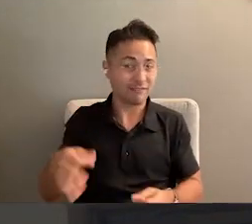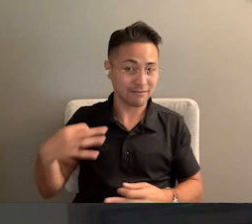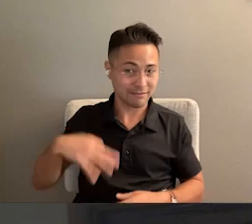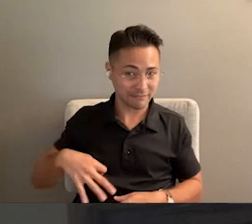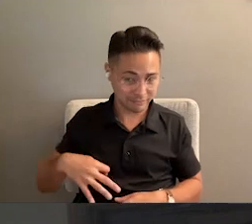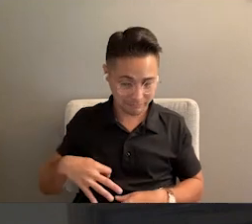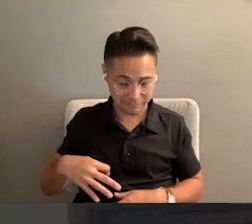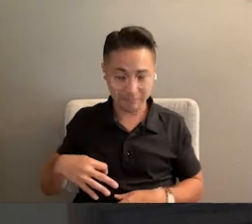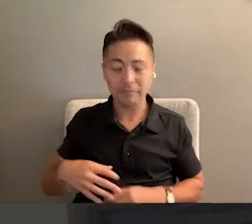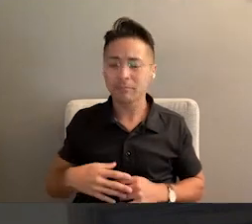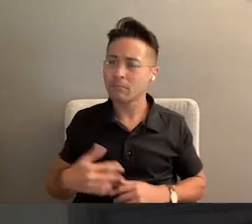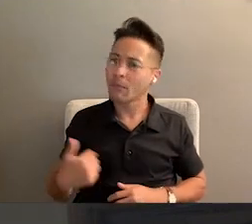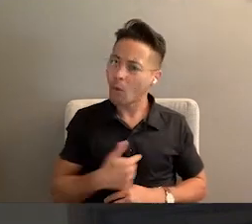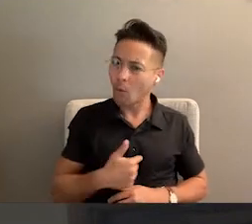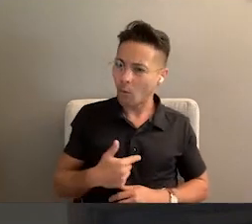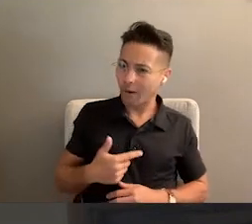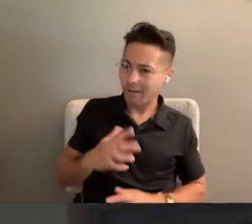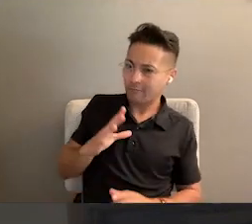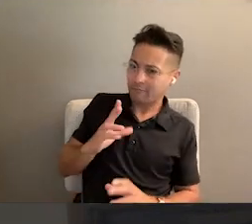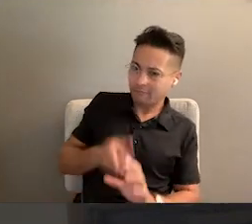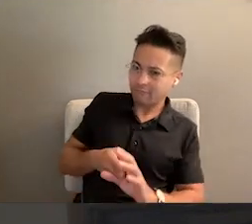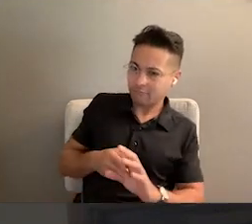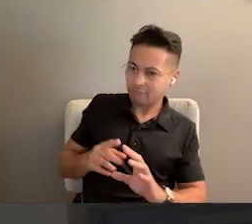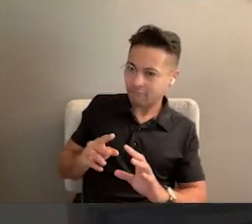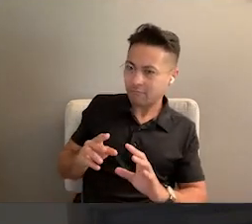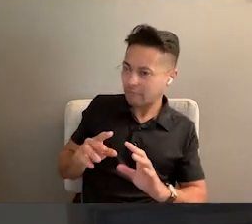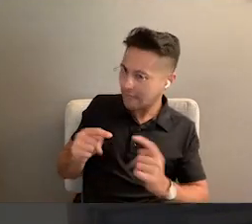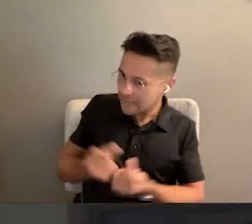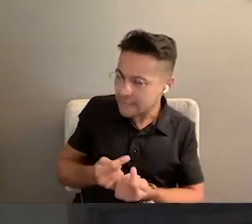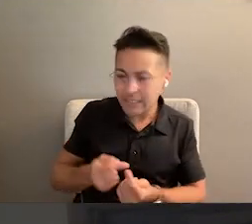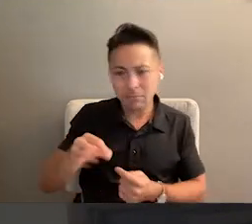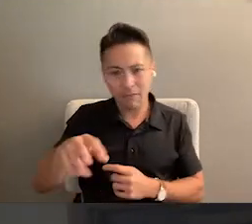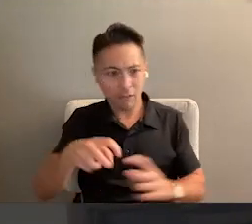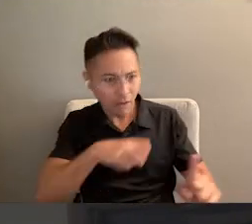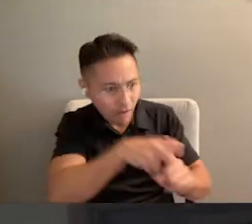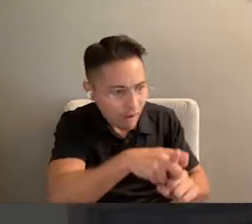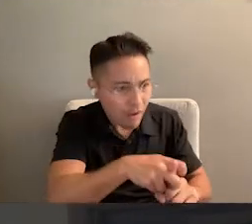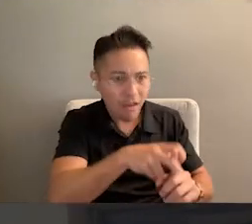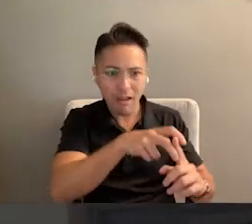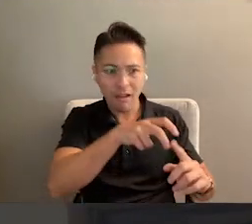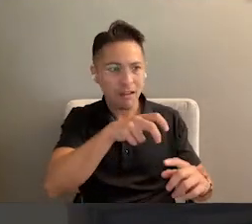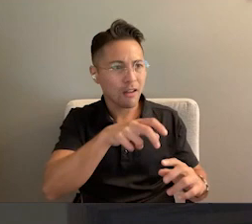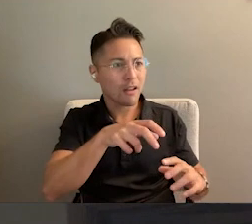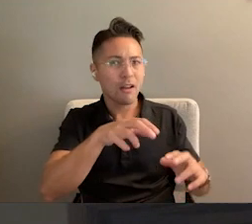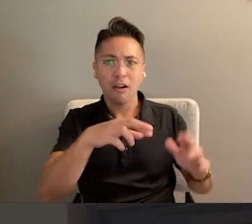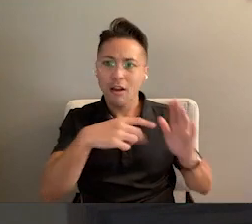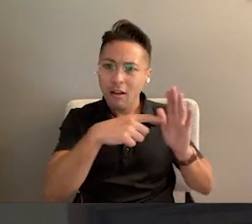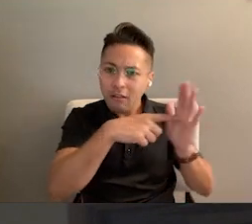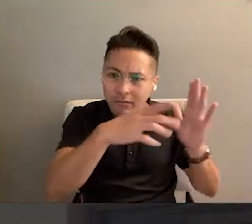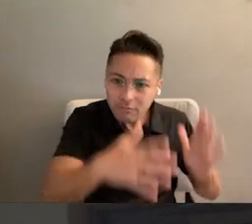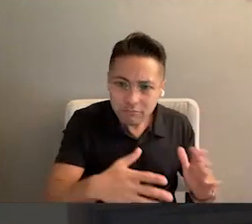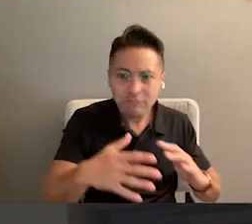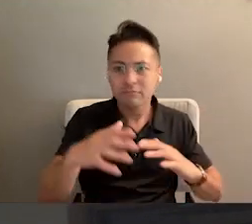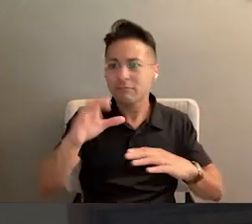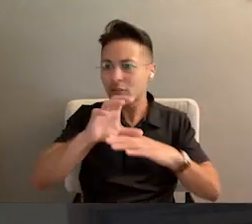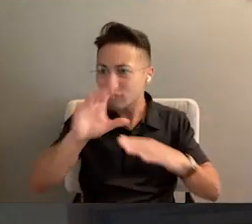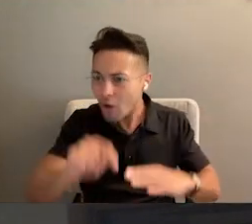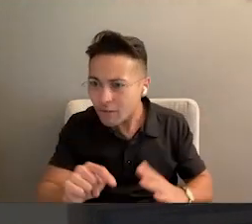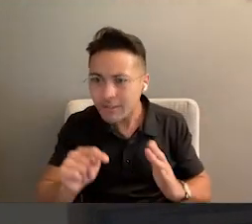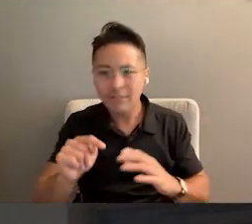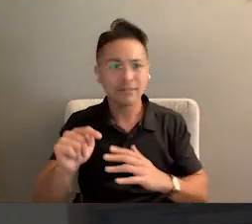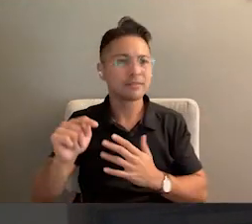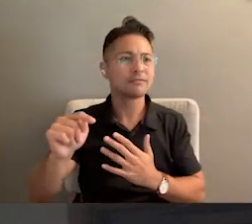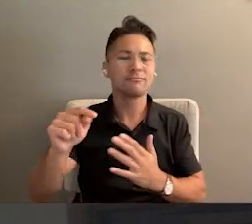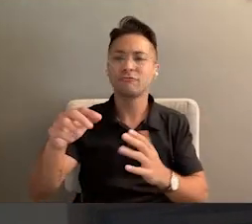positions are really going to help you out. But we are part of the team, and we are there to help you too. So if you can't get a hold of your consultant, you can't get a